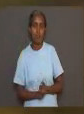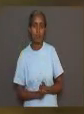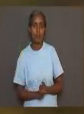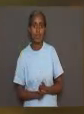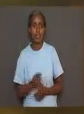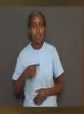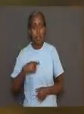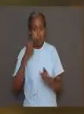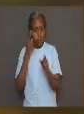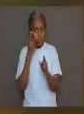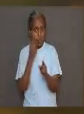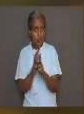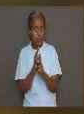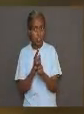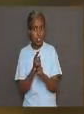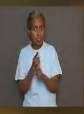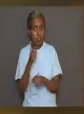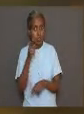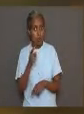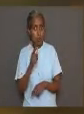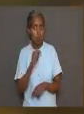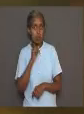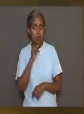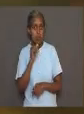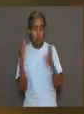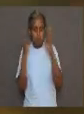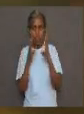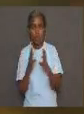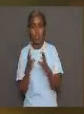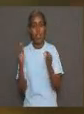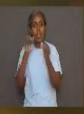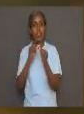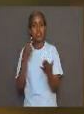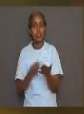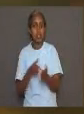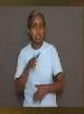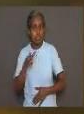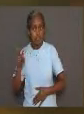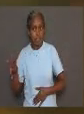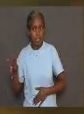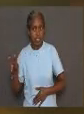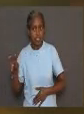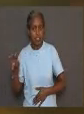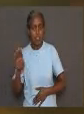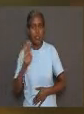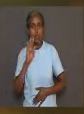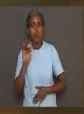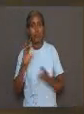I am confident that you had no trouble adding these vectors by their